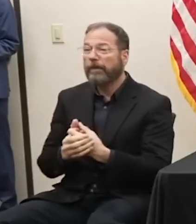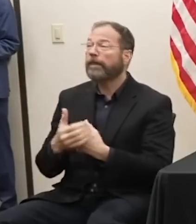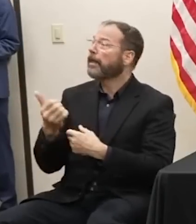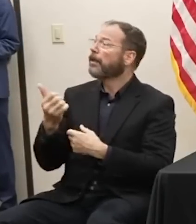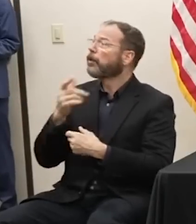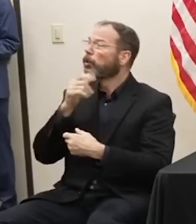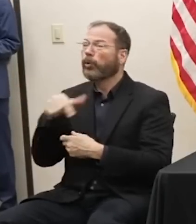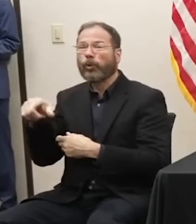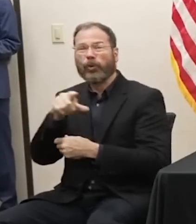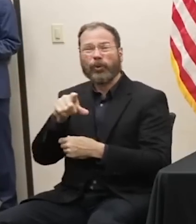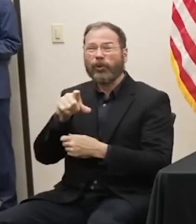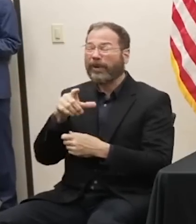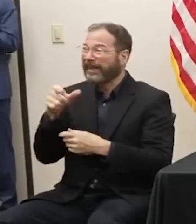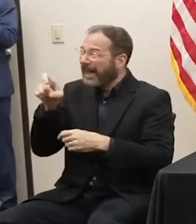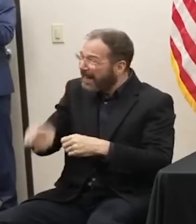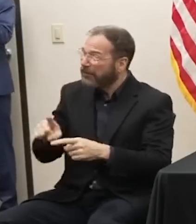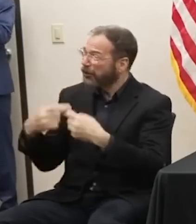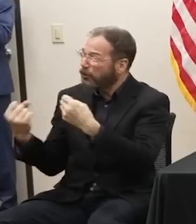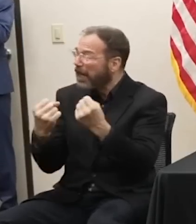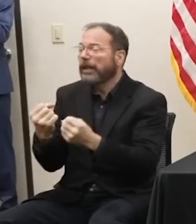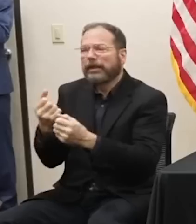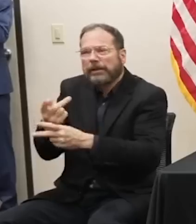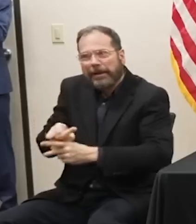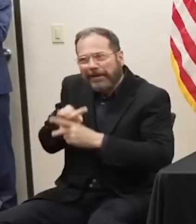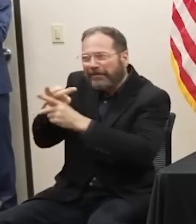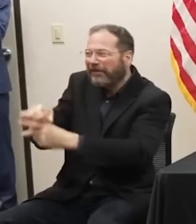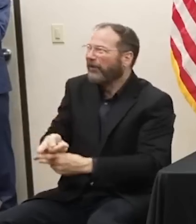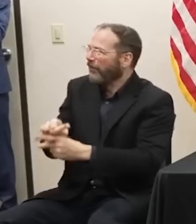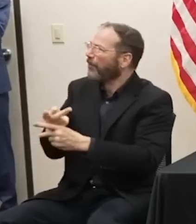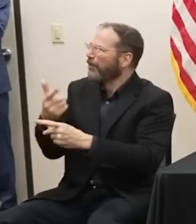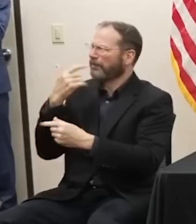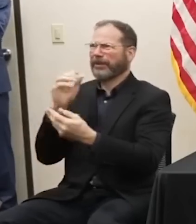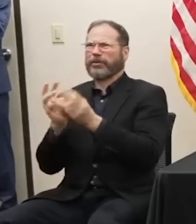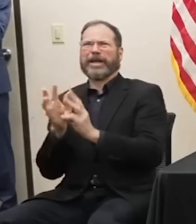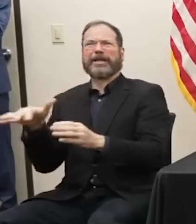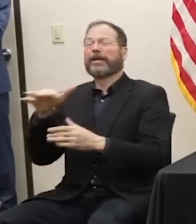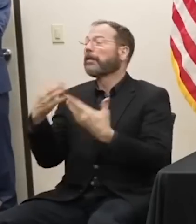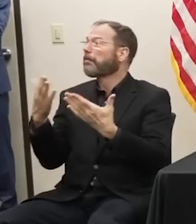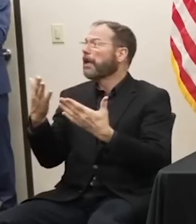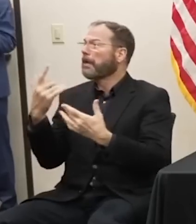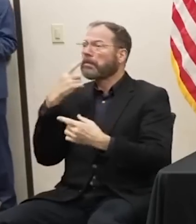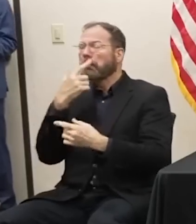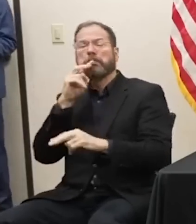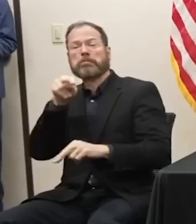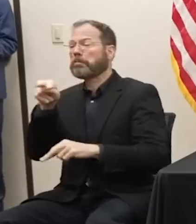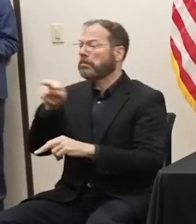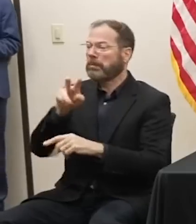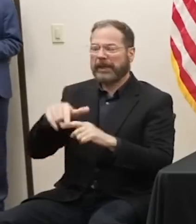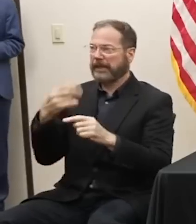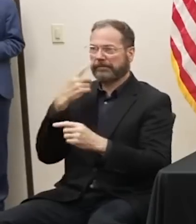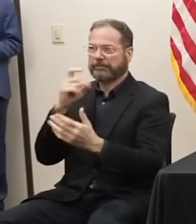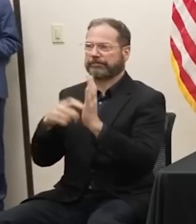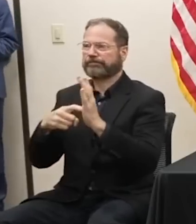who needs to be out driving needs to be very cautious of the conditions, because your eye may not be able to perceive the